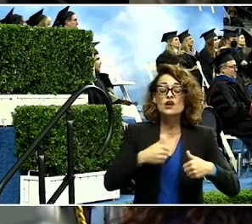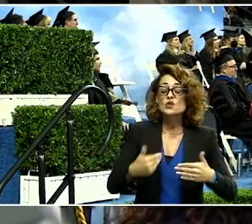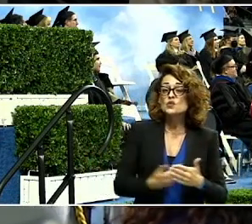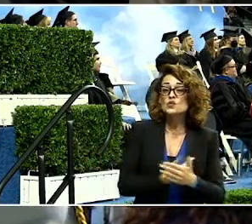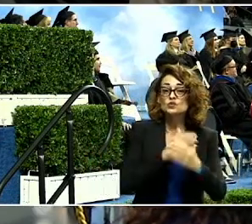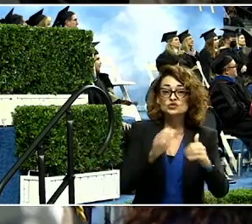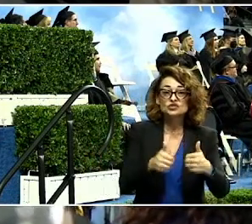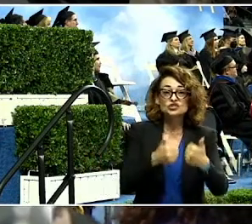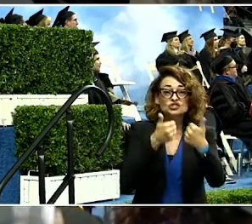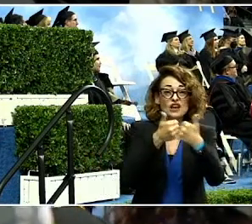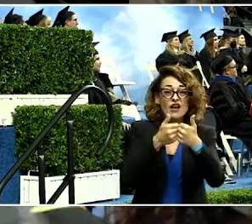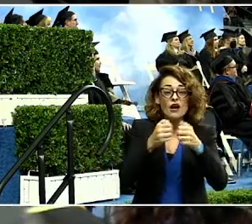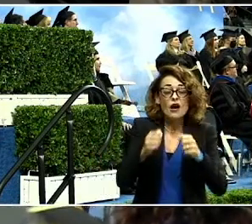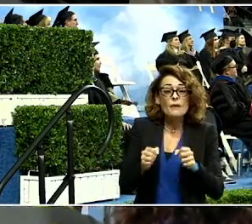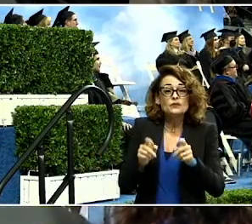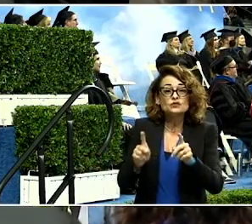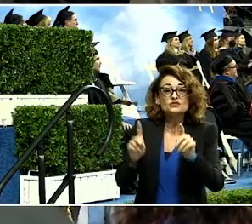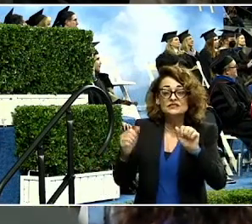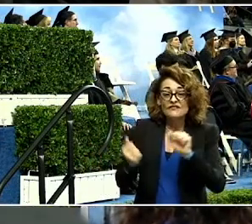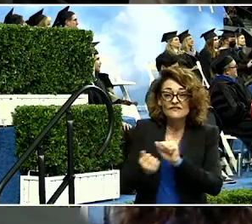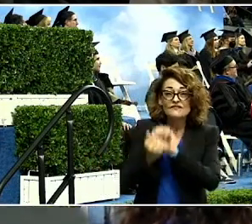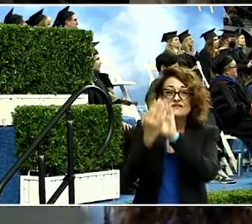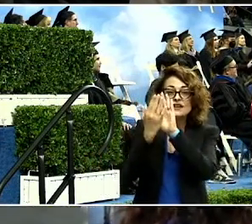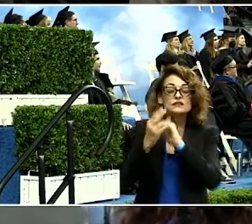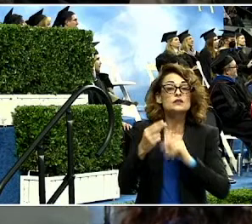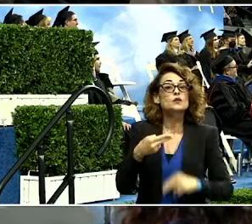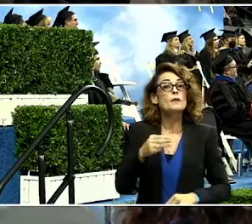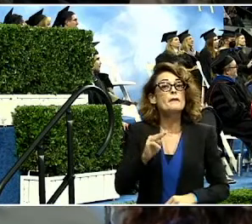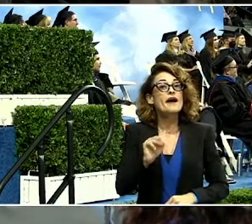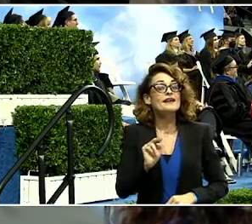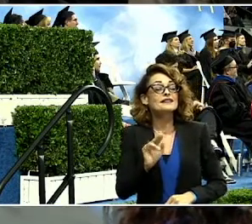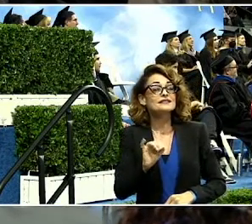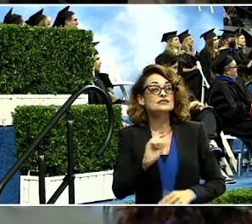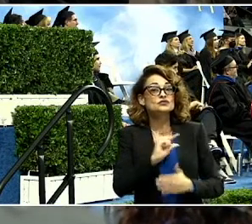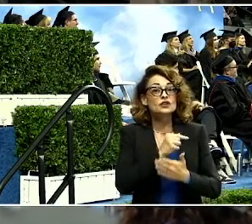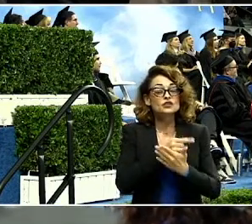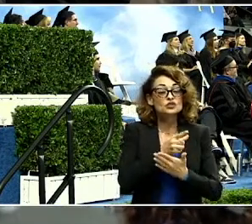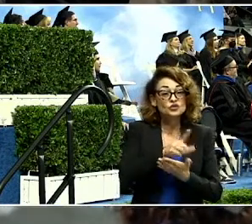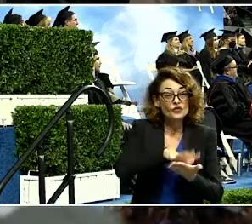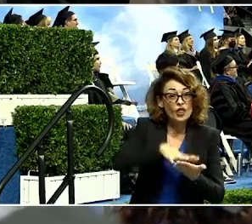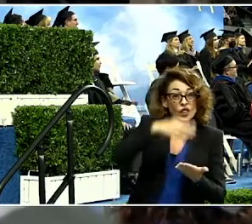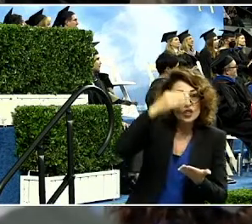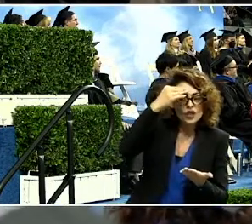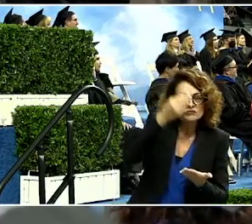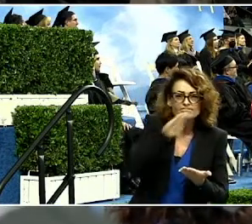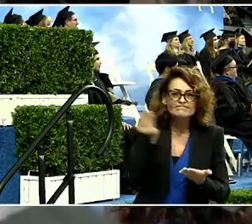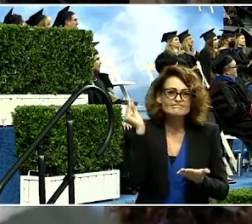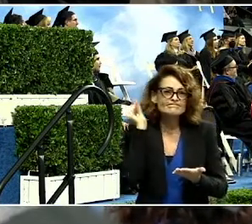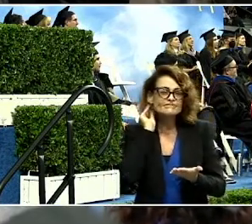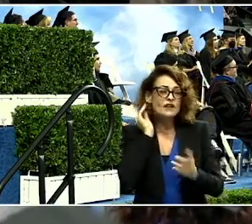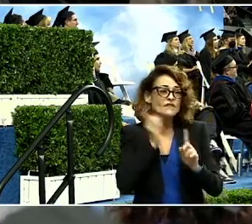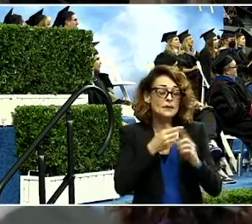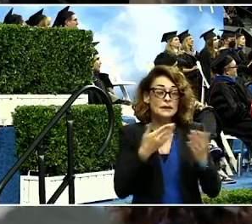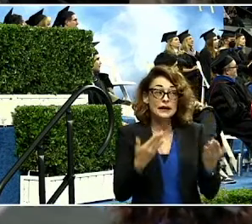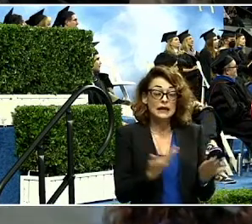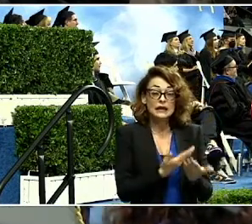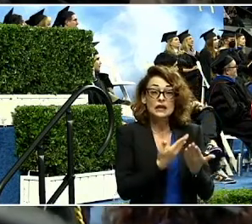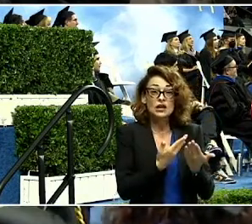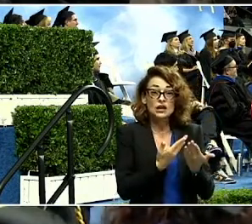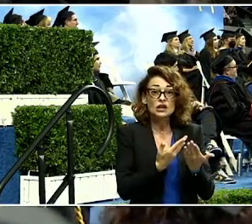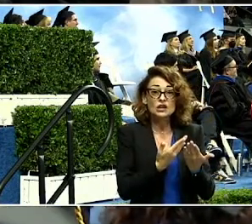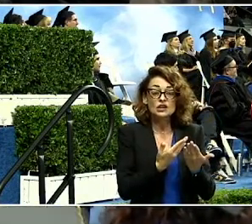and opportunities. Humanities graduates, what have you learned and what will you take with you from UCLA to teach